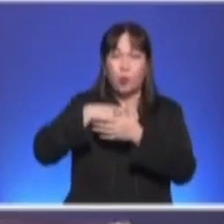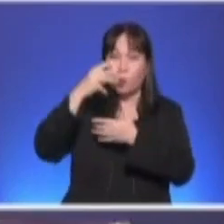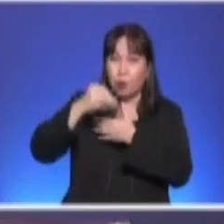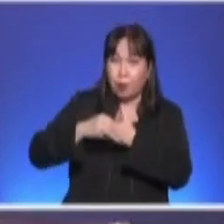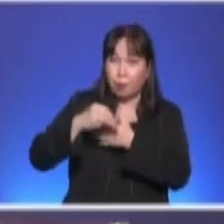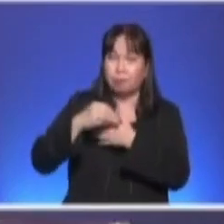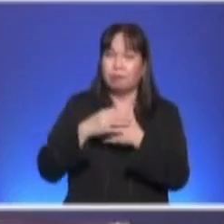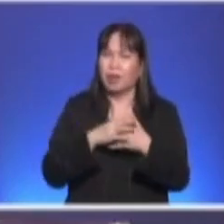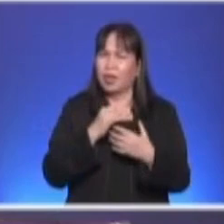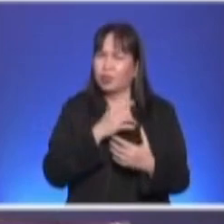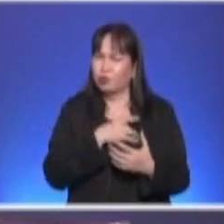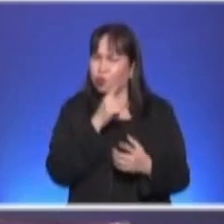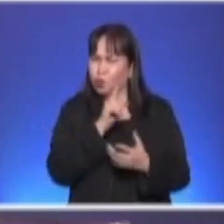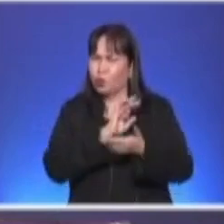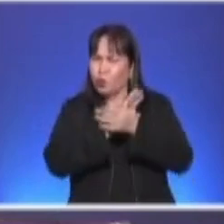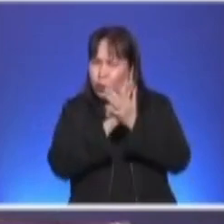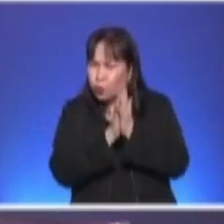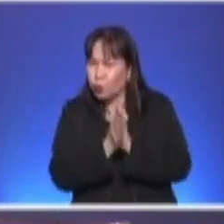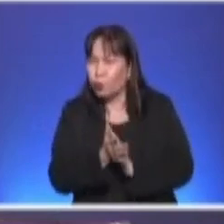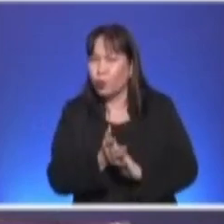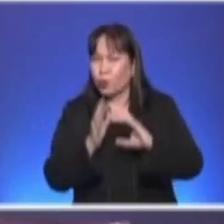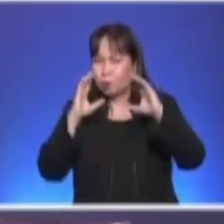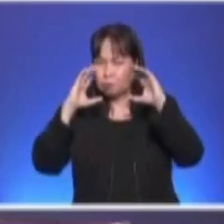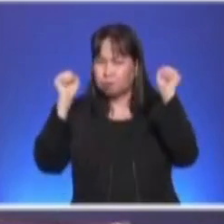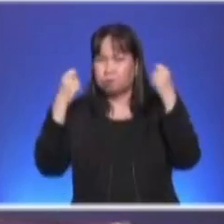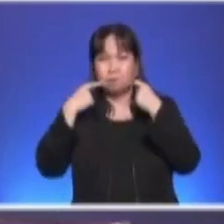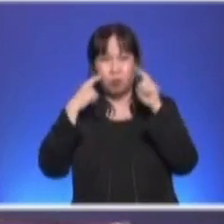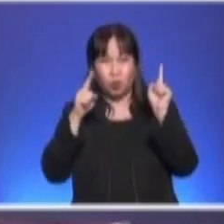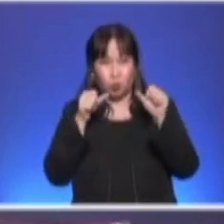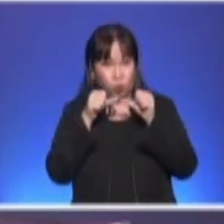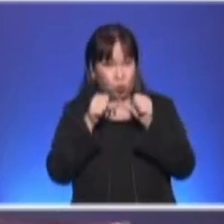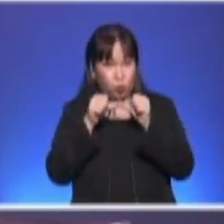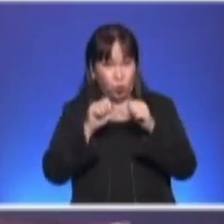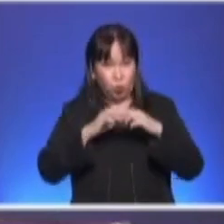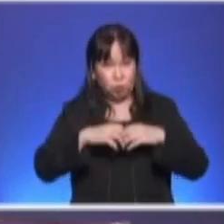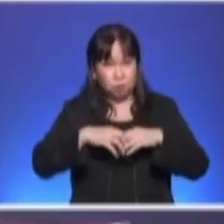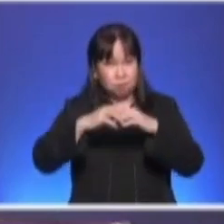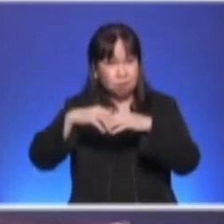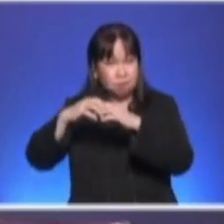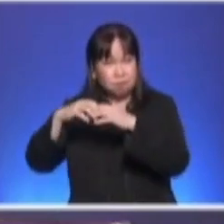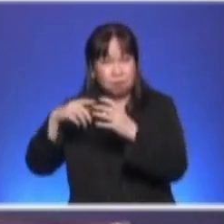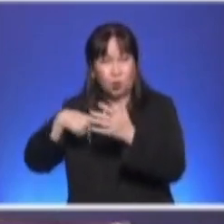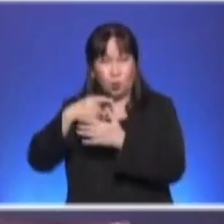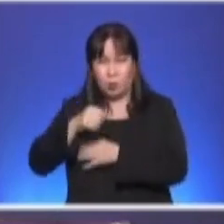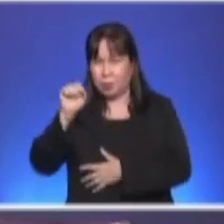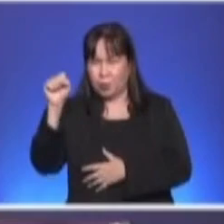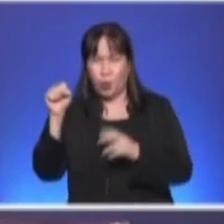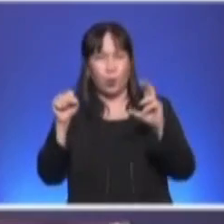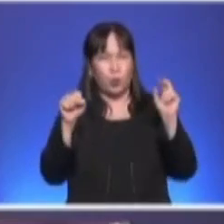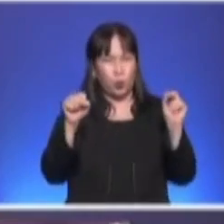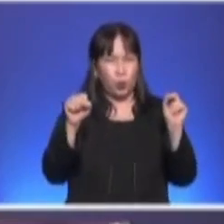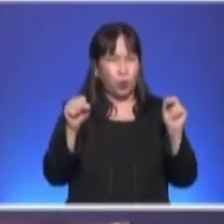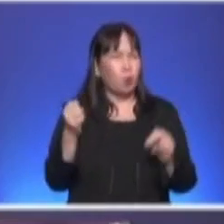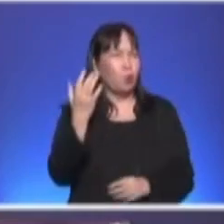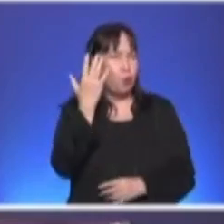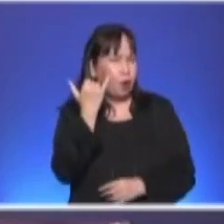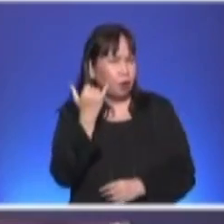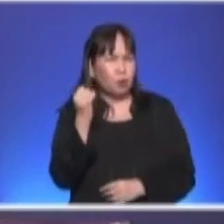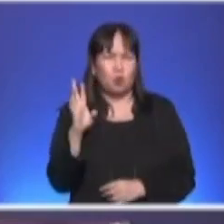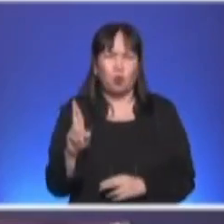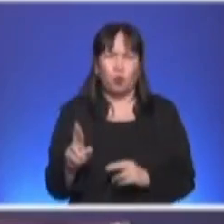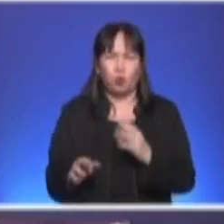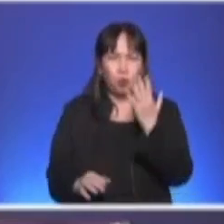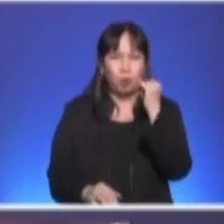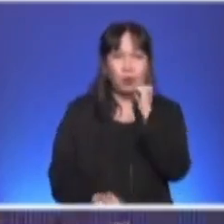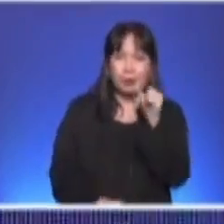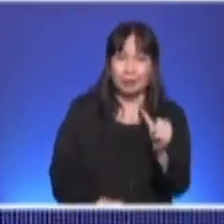kung kayo'y maluklok, itutuloy niyo po ba ito? Yes or no? Why or why